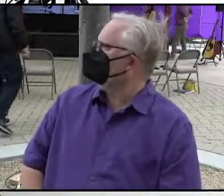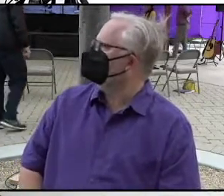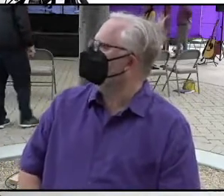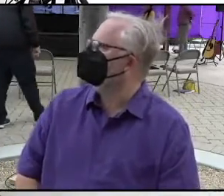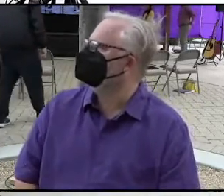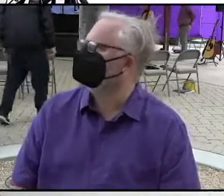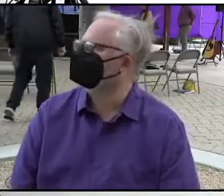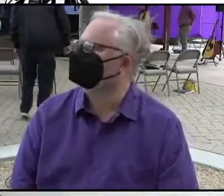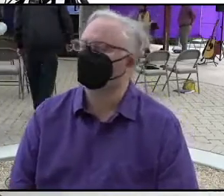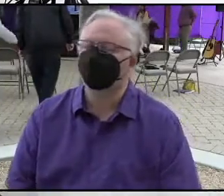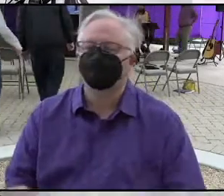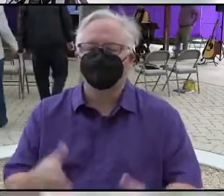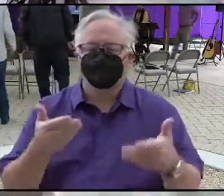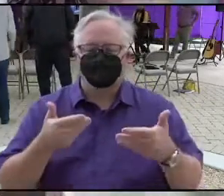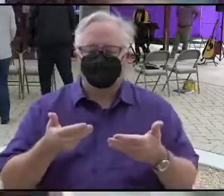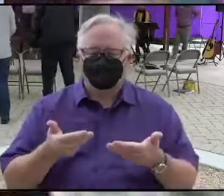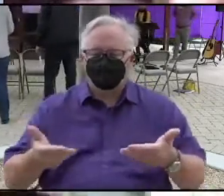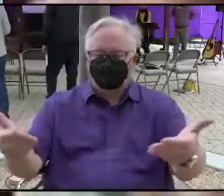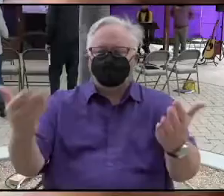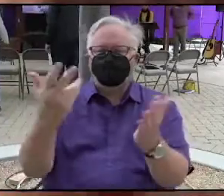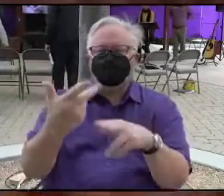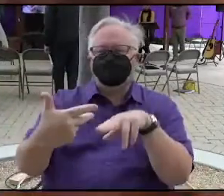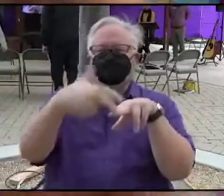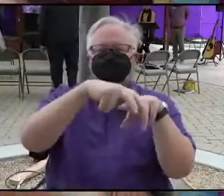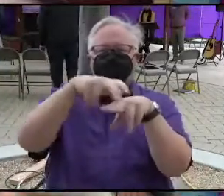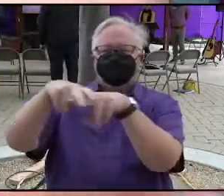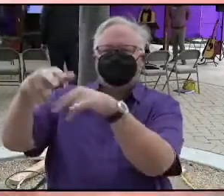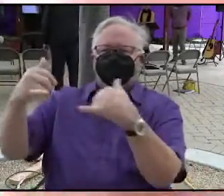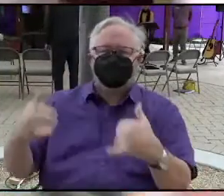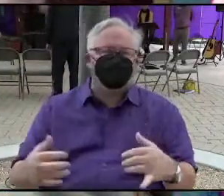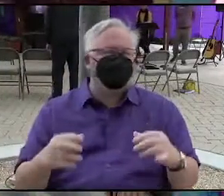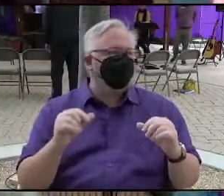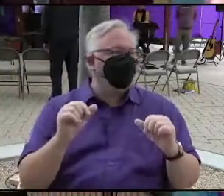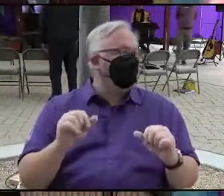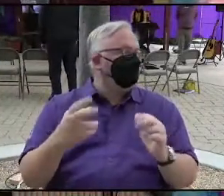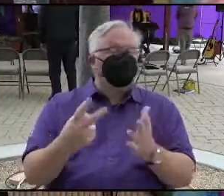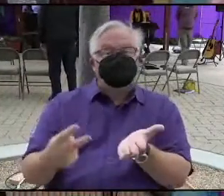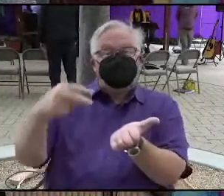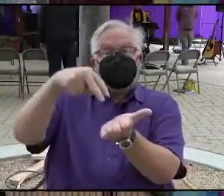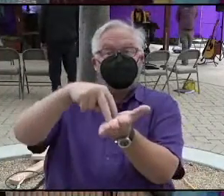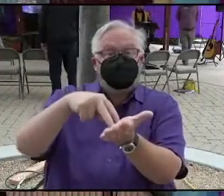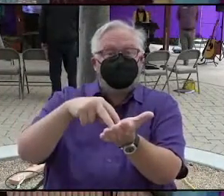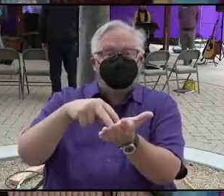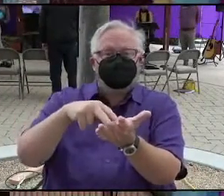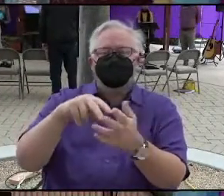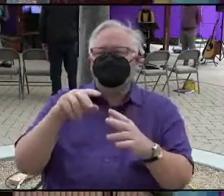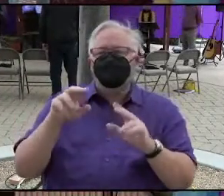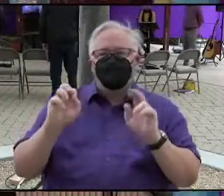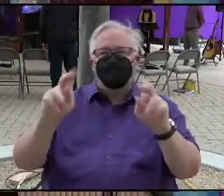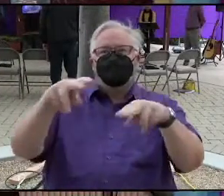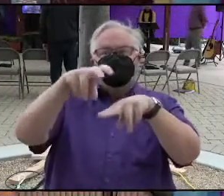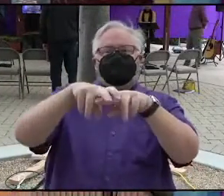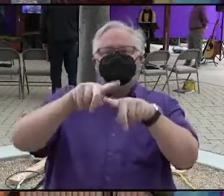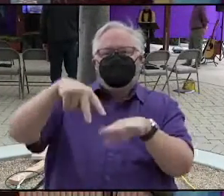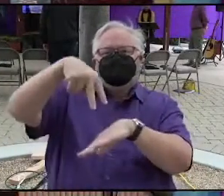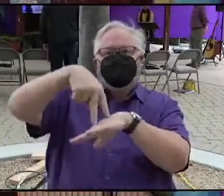aloft in body or in spirit for